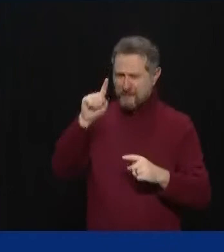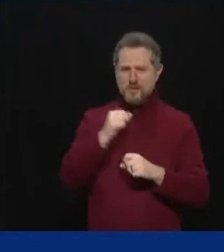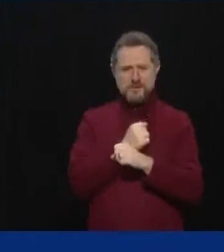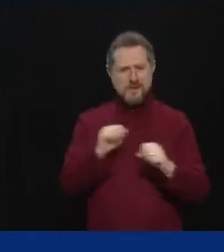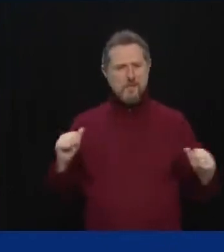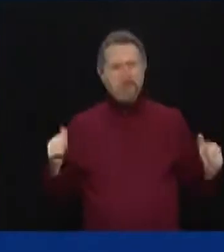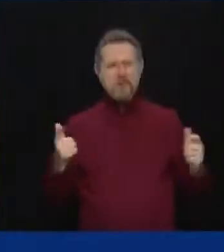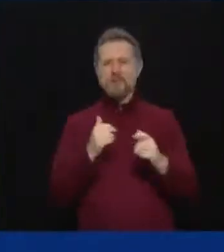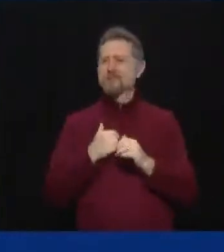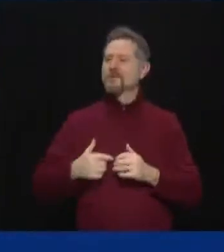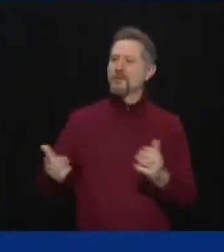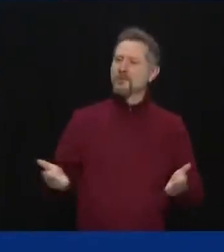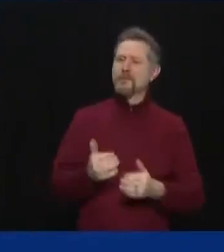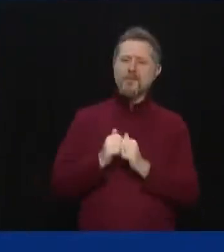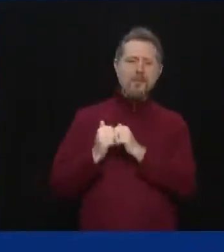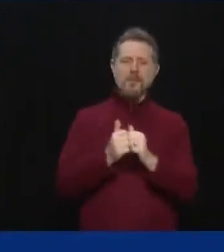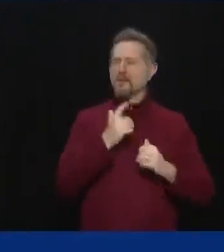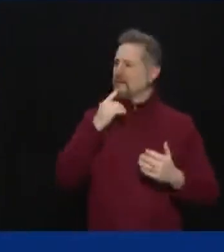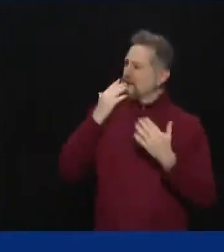together. Thank you, Governor.